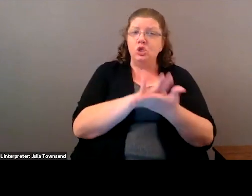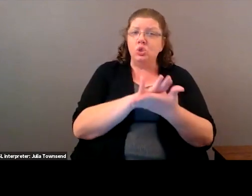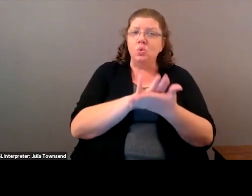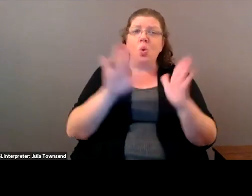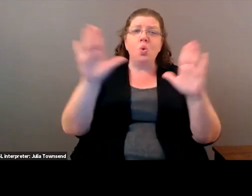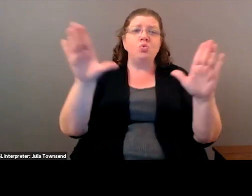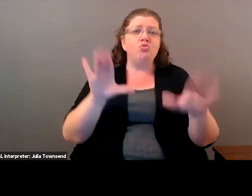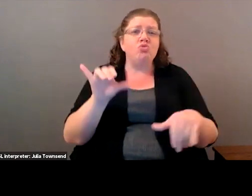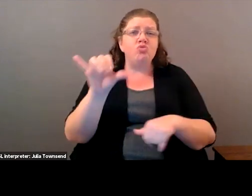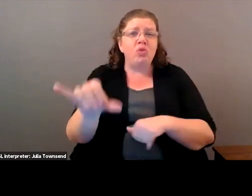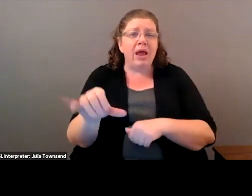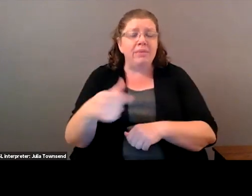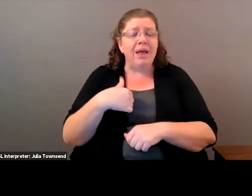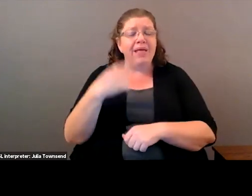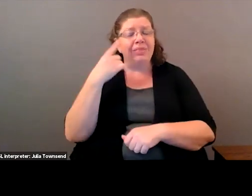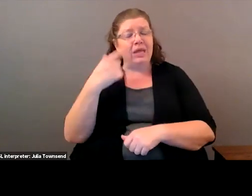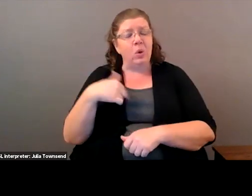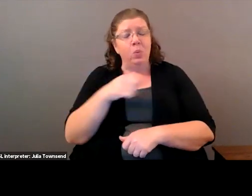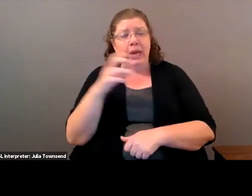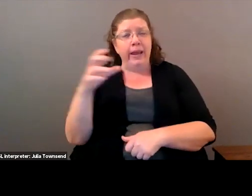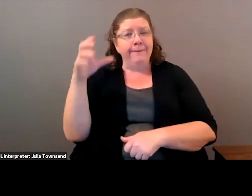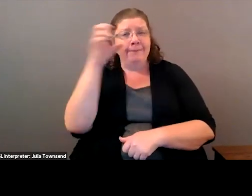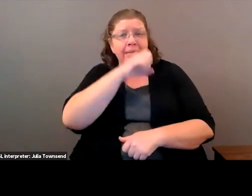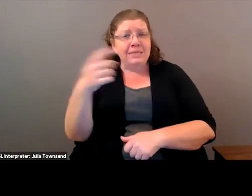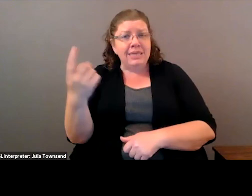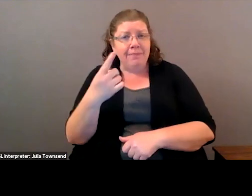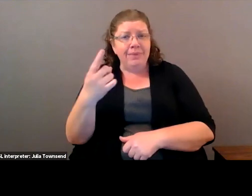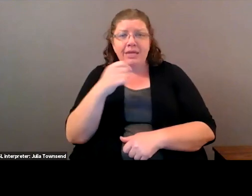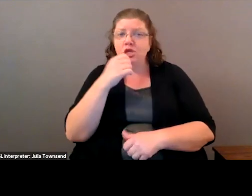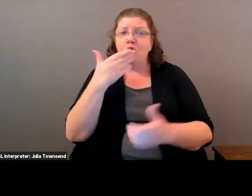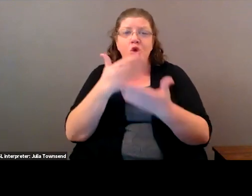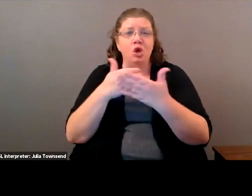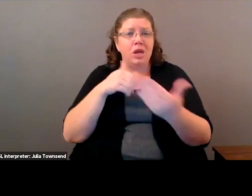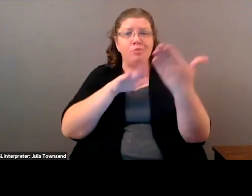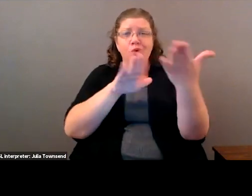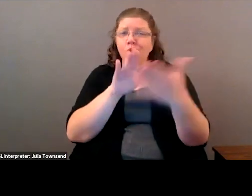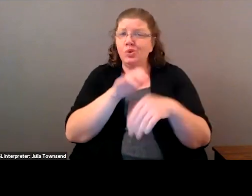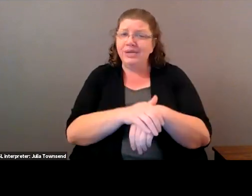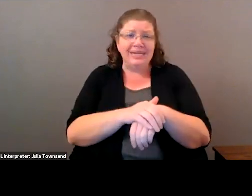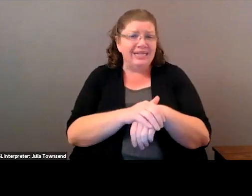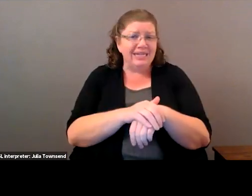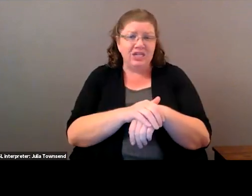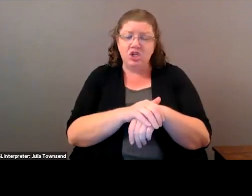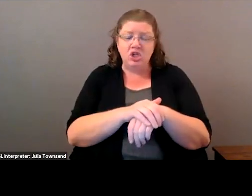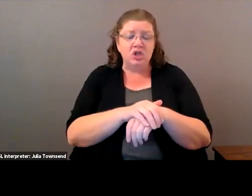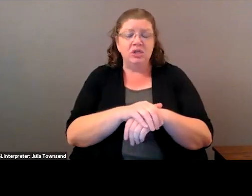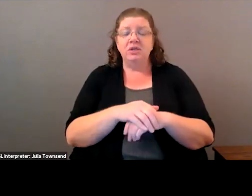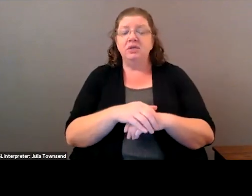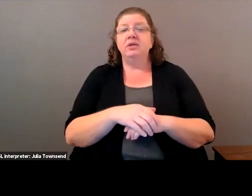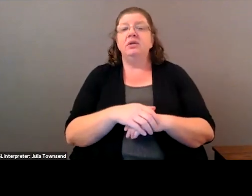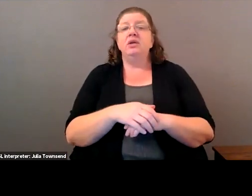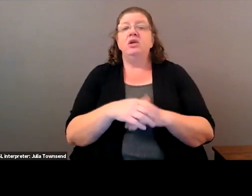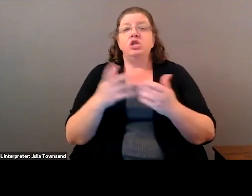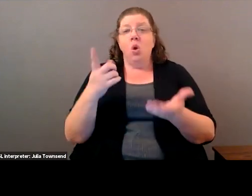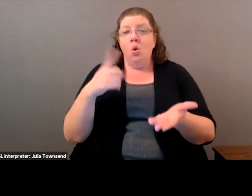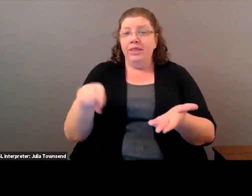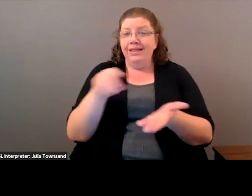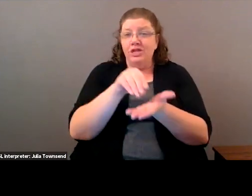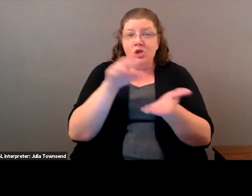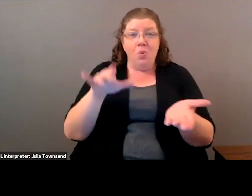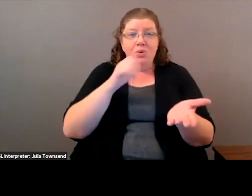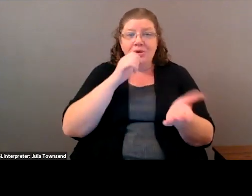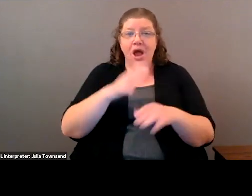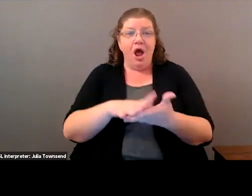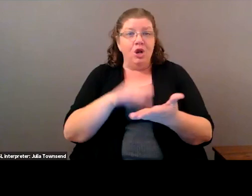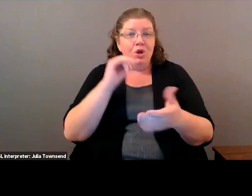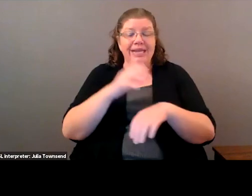think what we are missing is not a good approach to English, you know, and so these students are not going to learn English